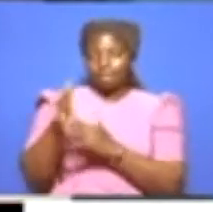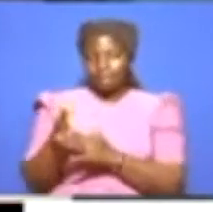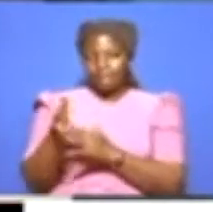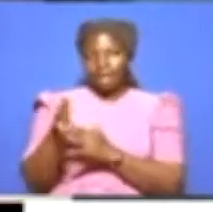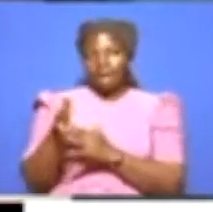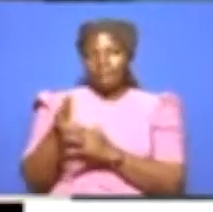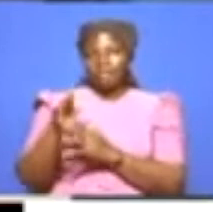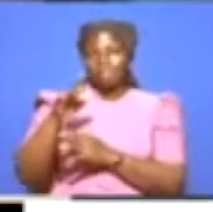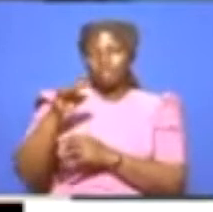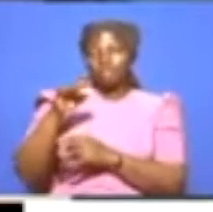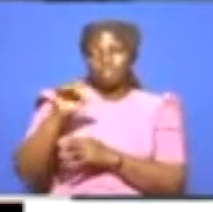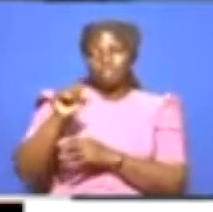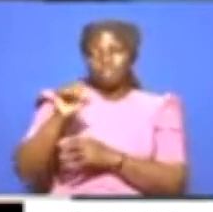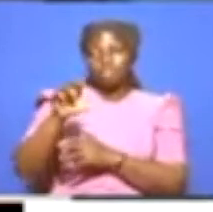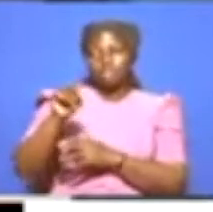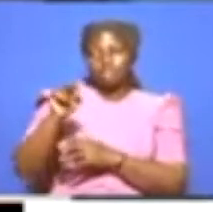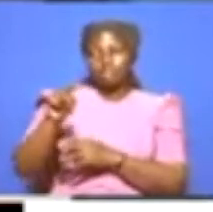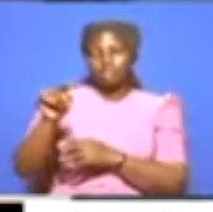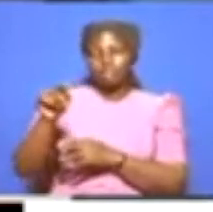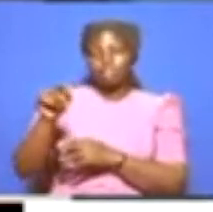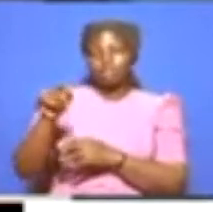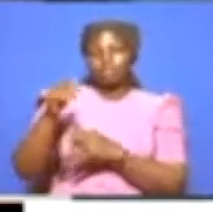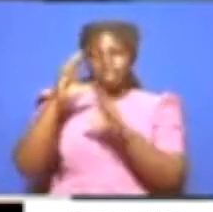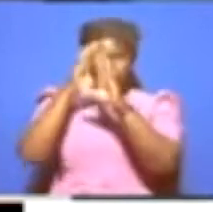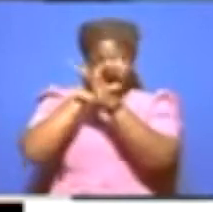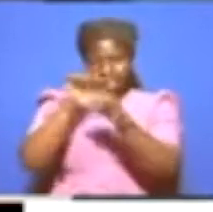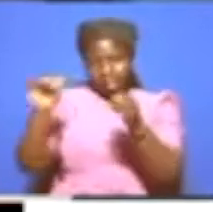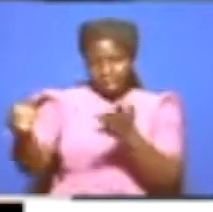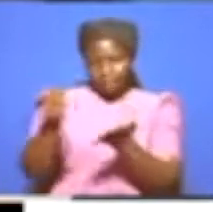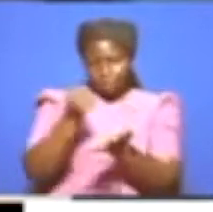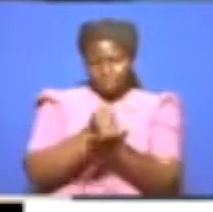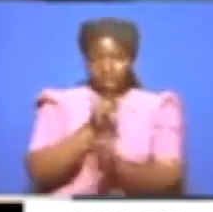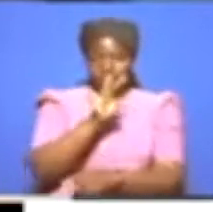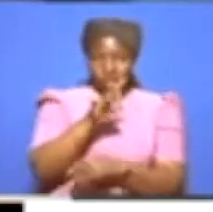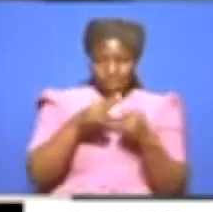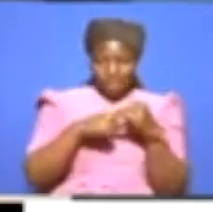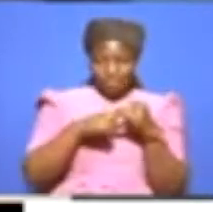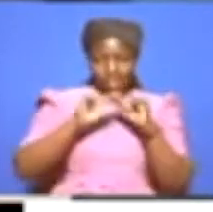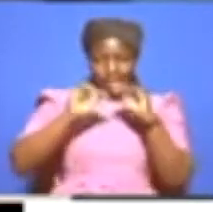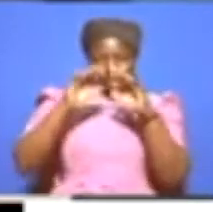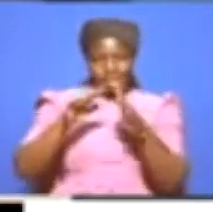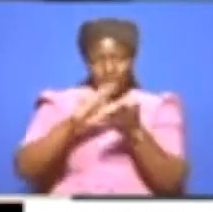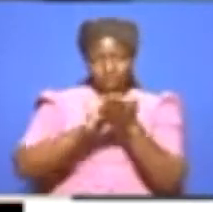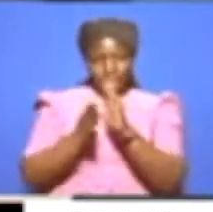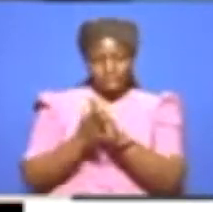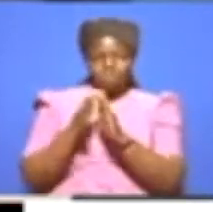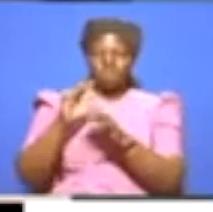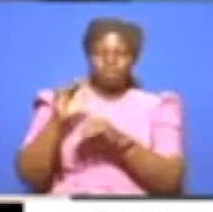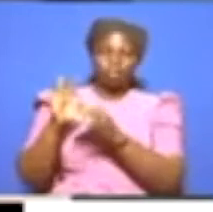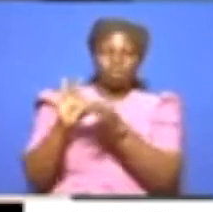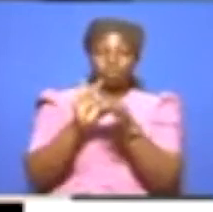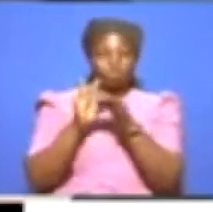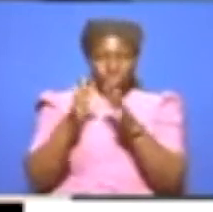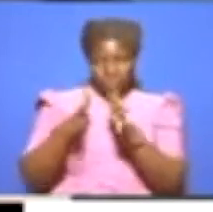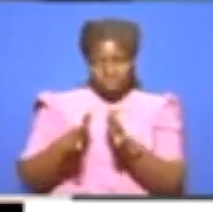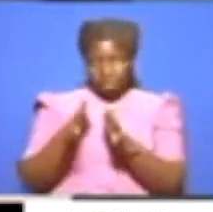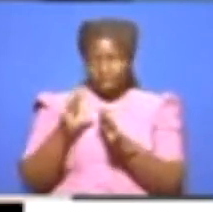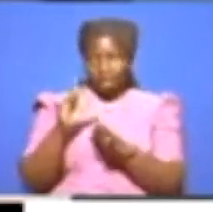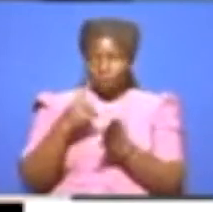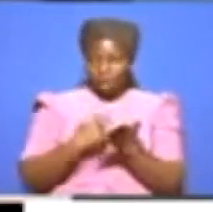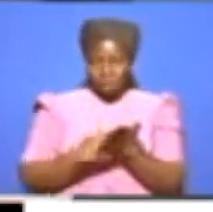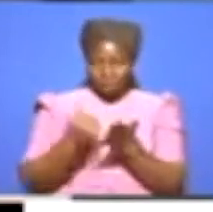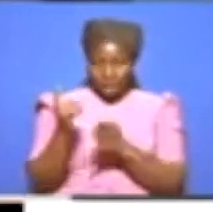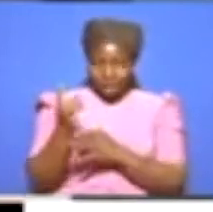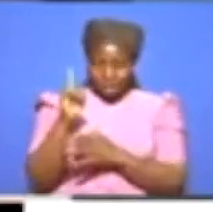appointed 47 teachers to be Kenya Scouts coordinators. These ones take one day a week to go